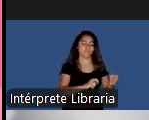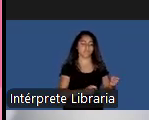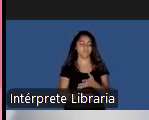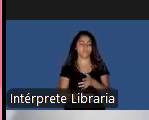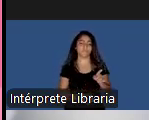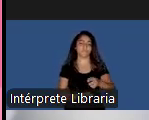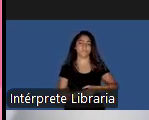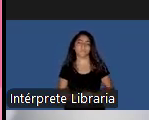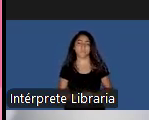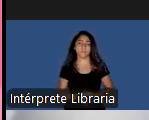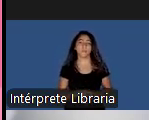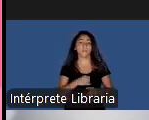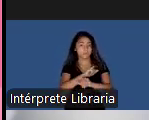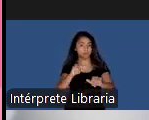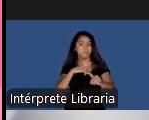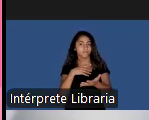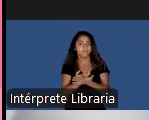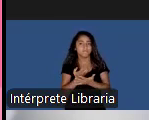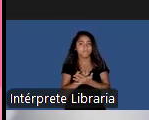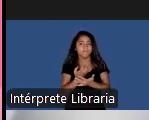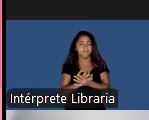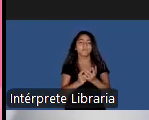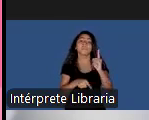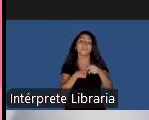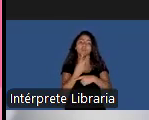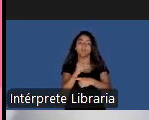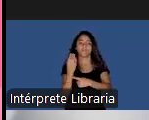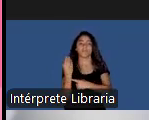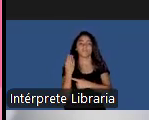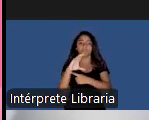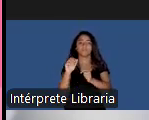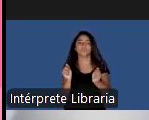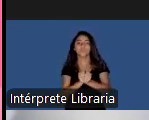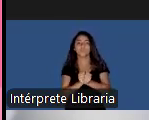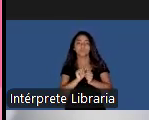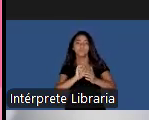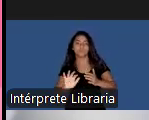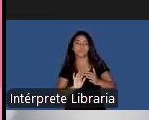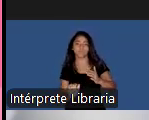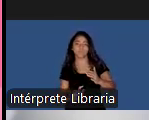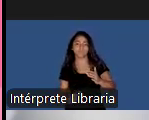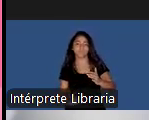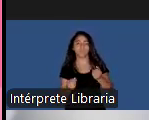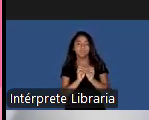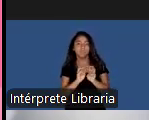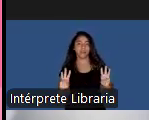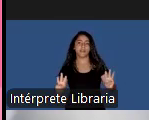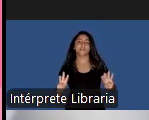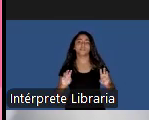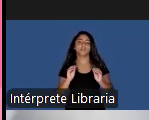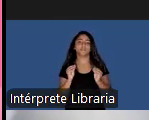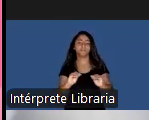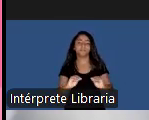business. So please note that this event is being recorded and will be published later on our investor